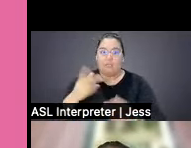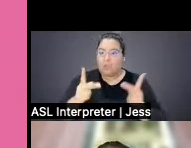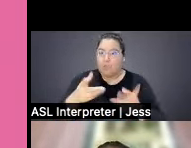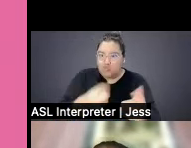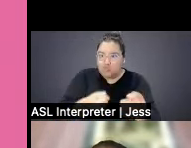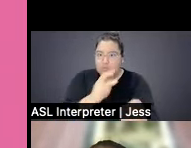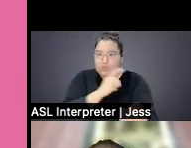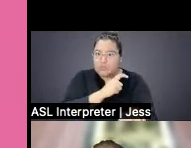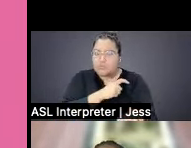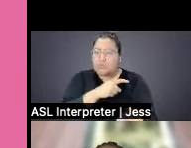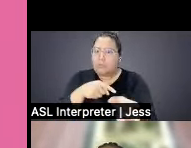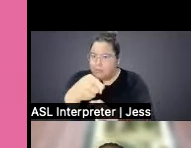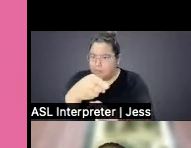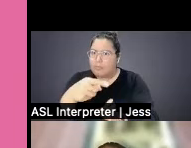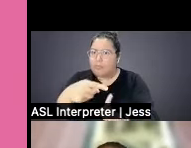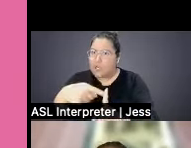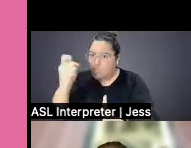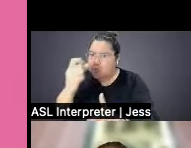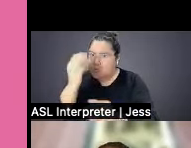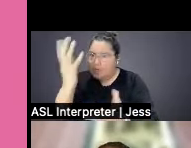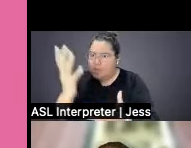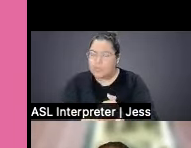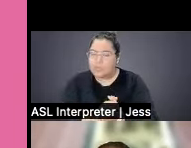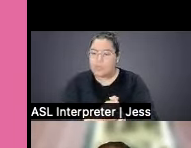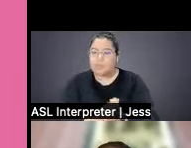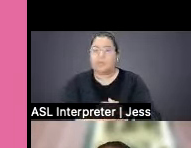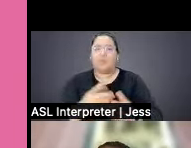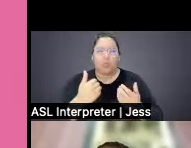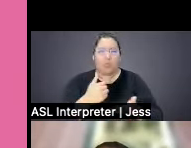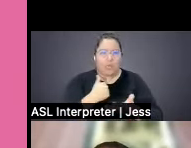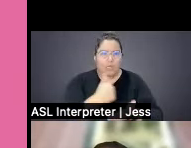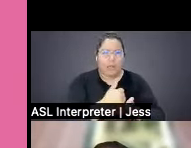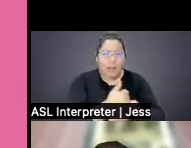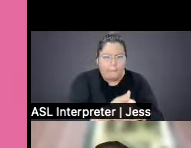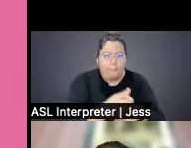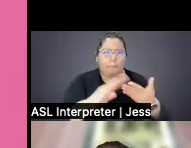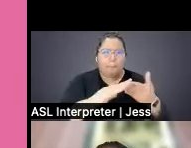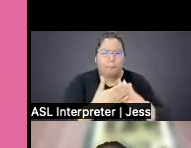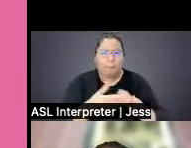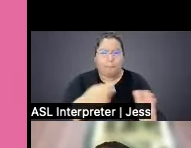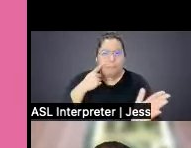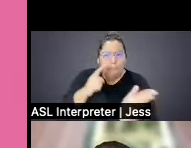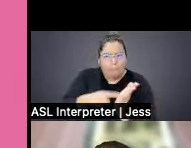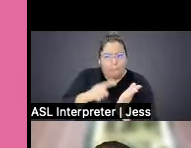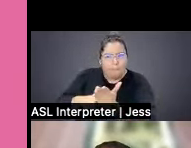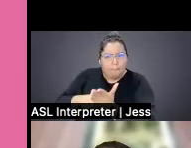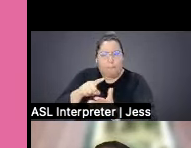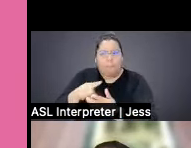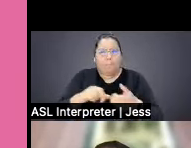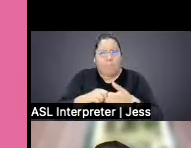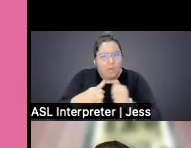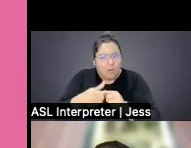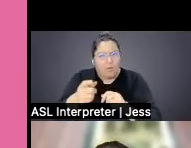while the purpose of this curriculum is to help communities identify and map out how certain issues and policies are influenced